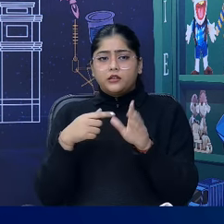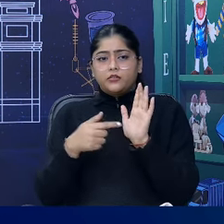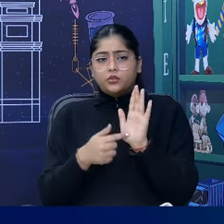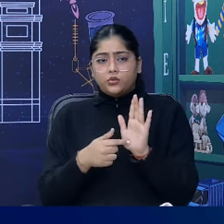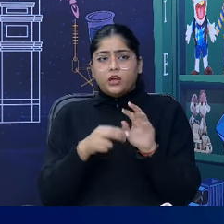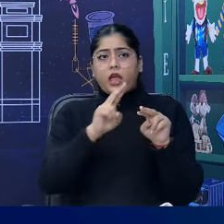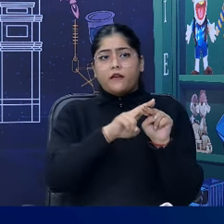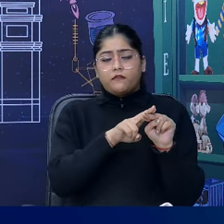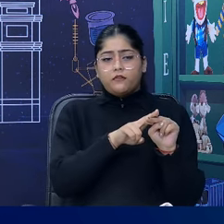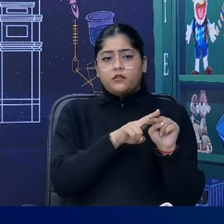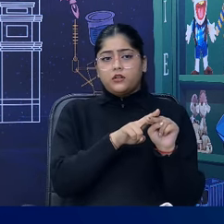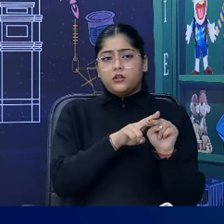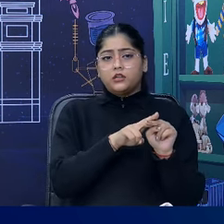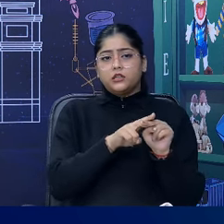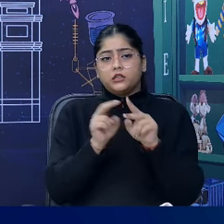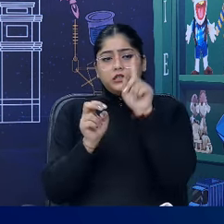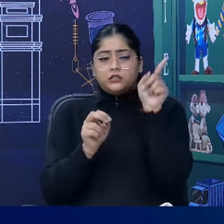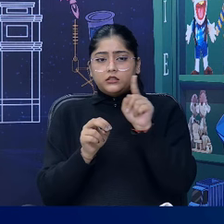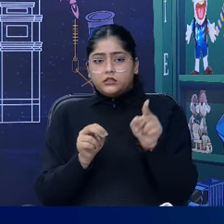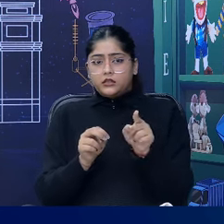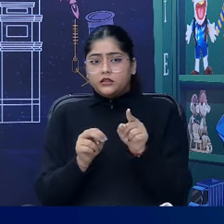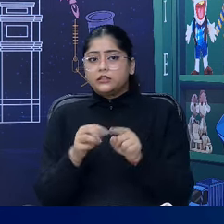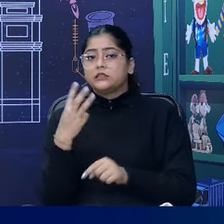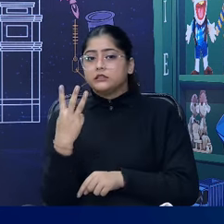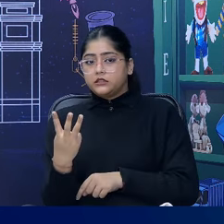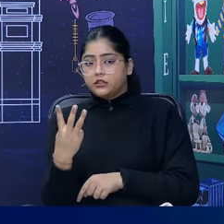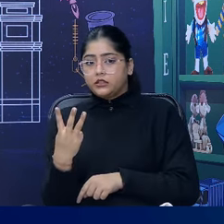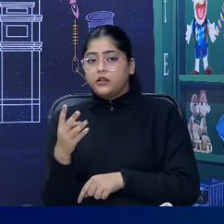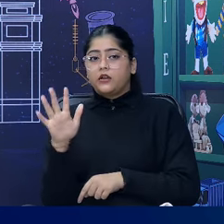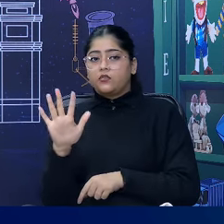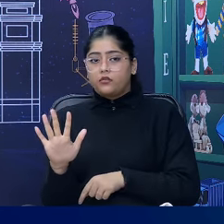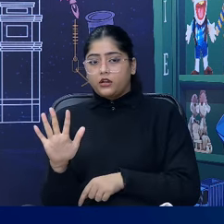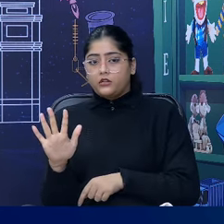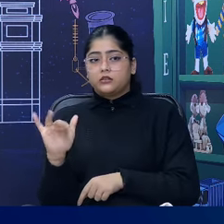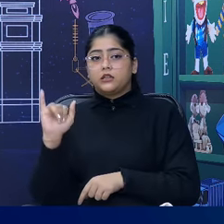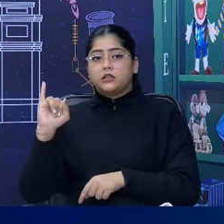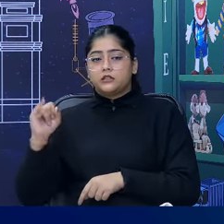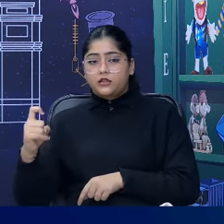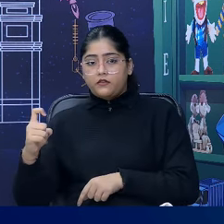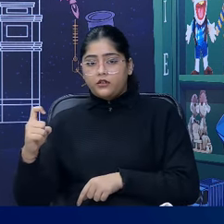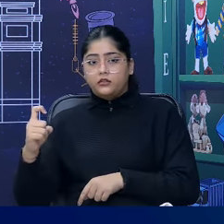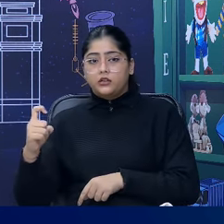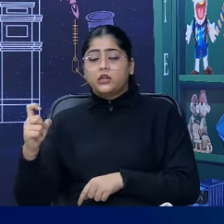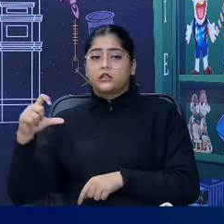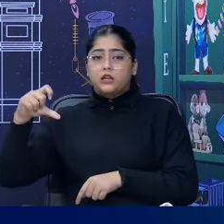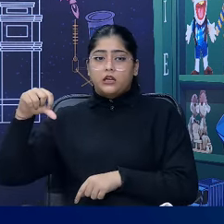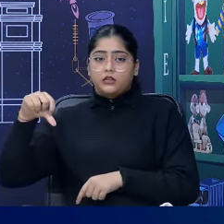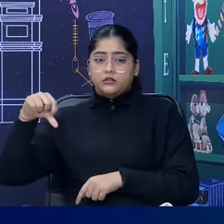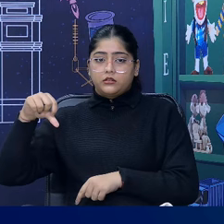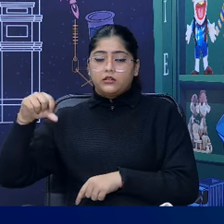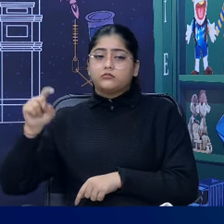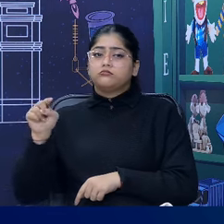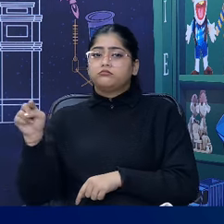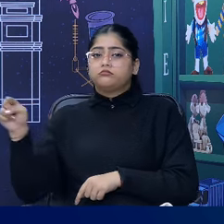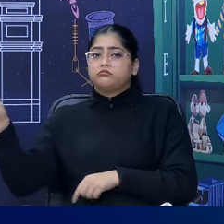F. It is 3, 5, 7, 9,